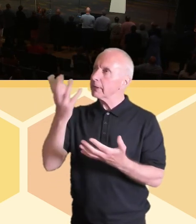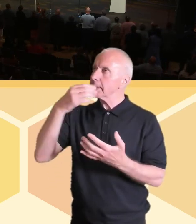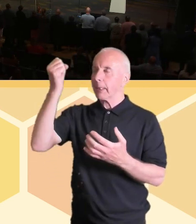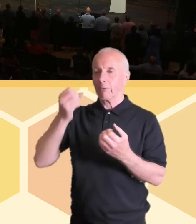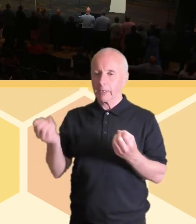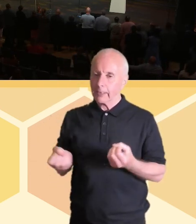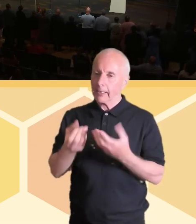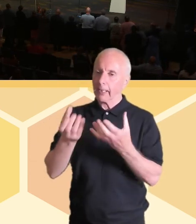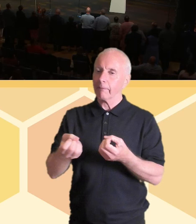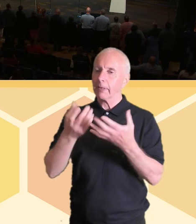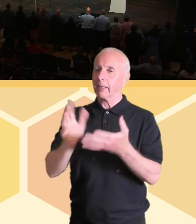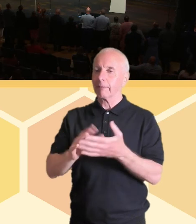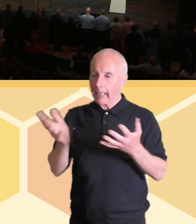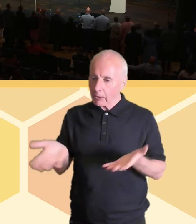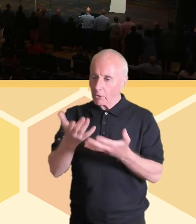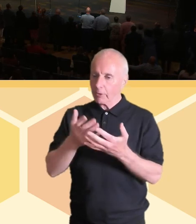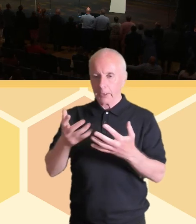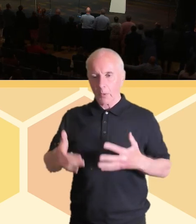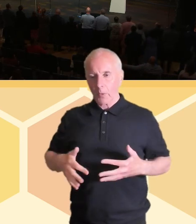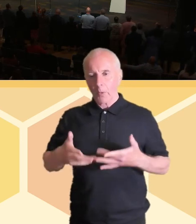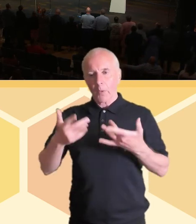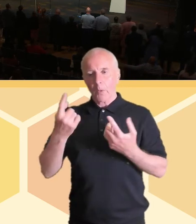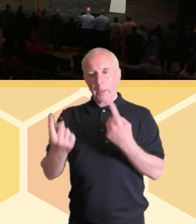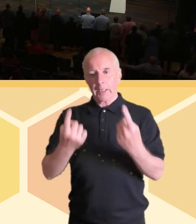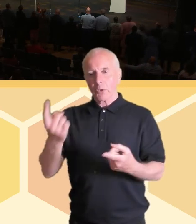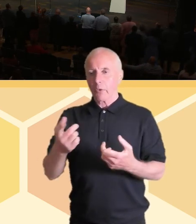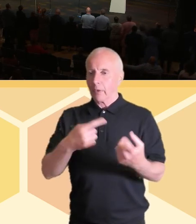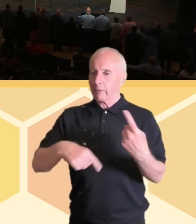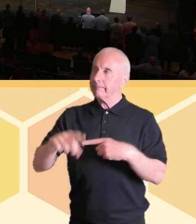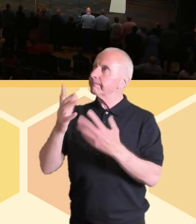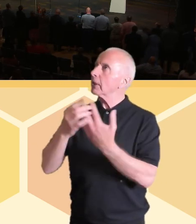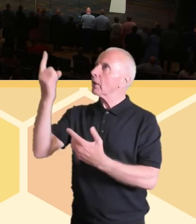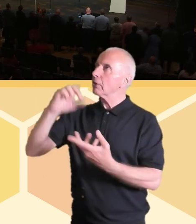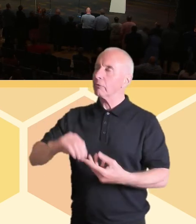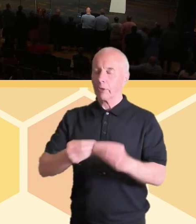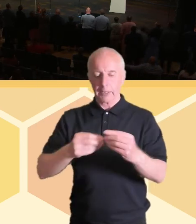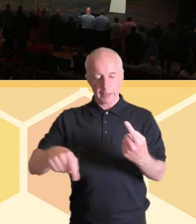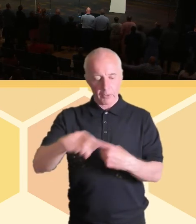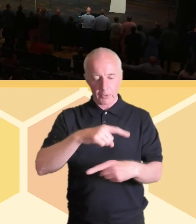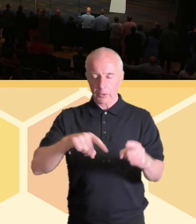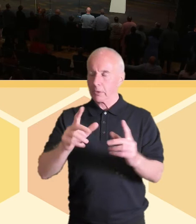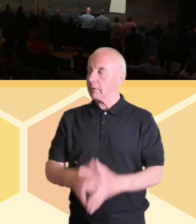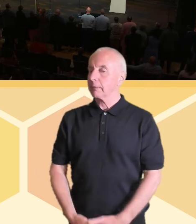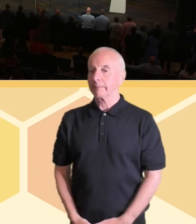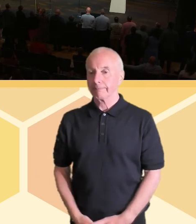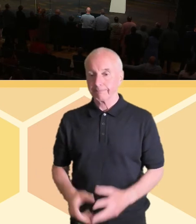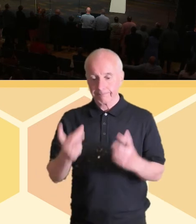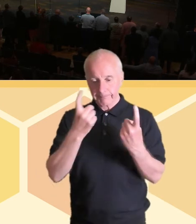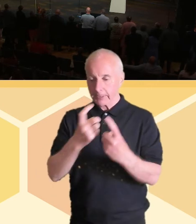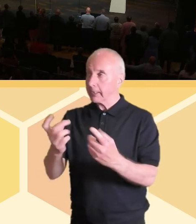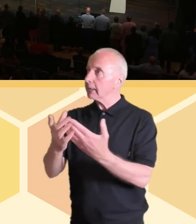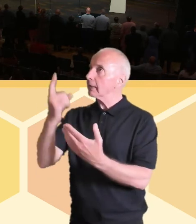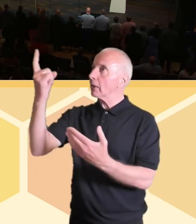and inspiring one another to be all that God created us to be. Seeking